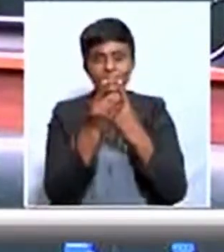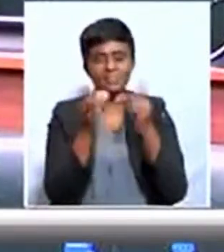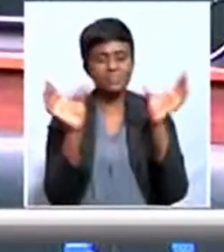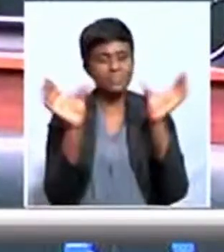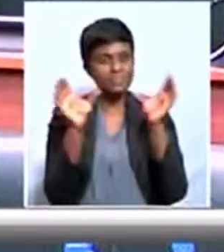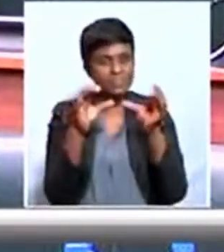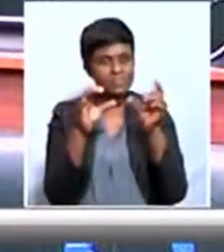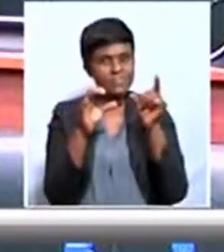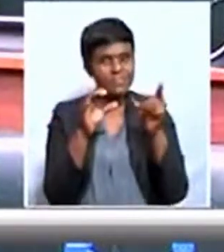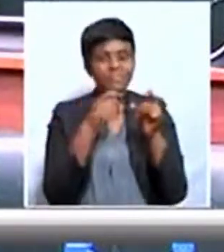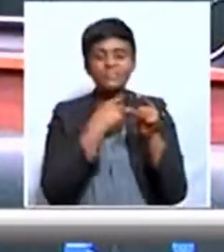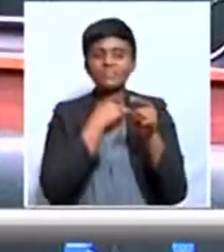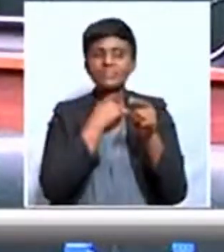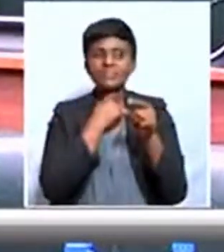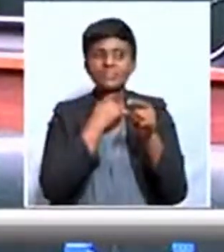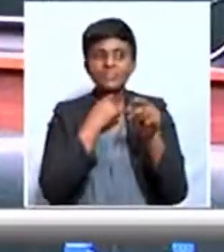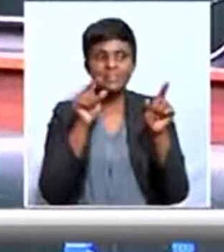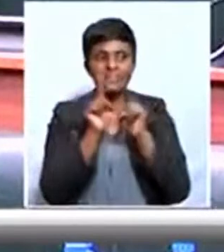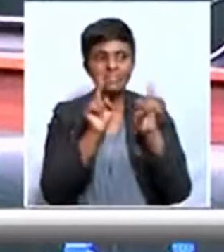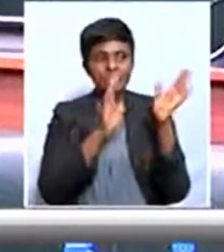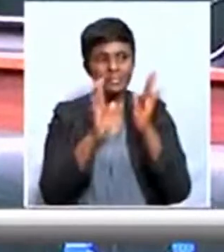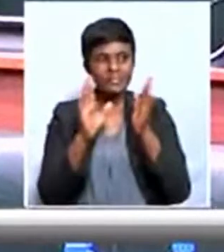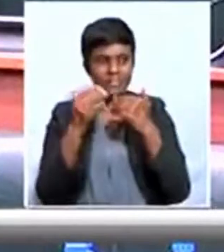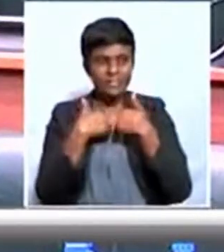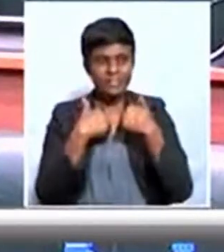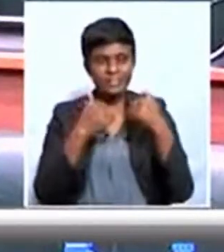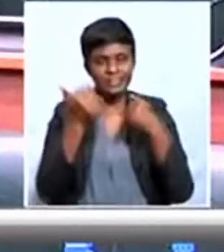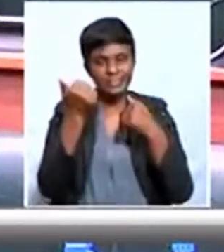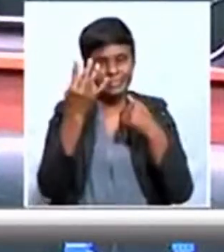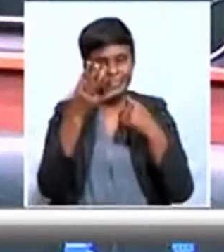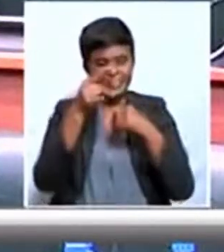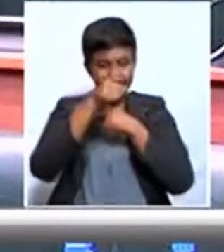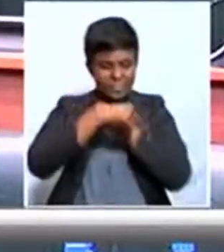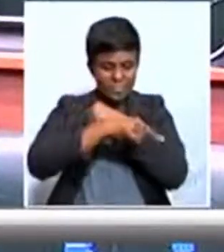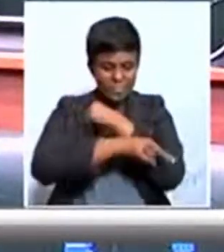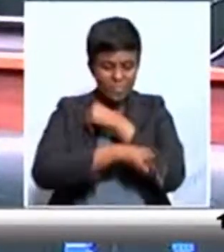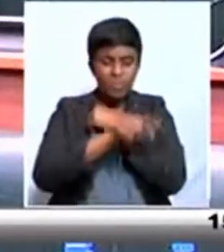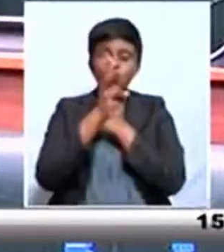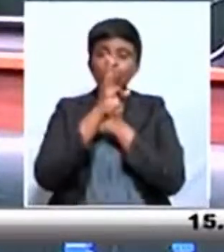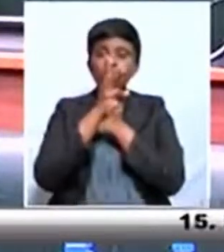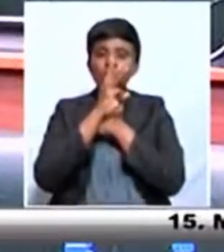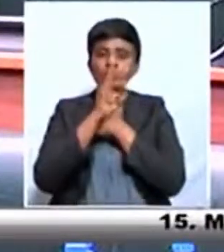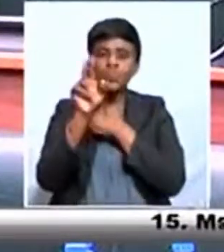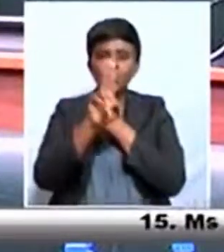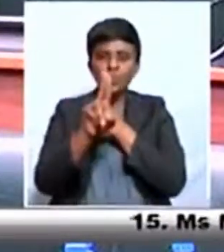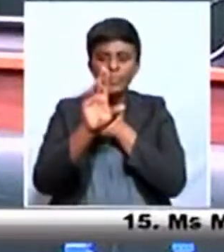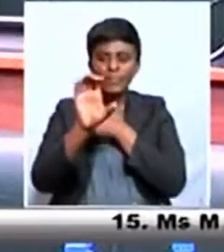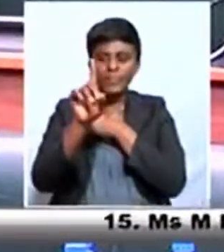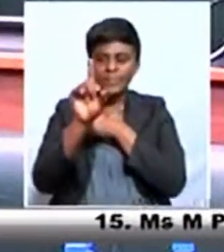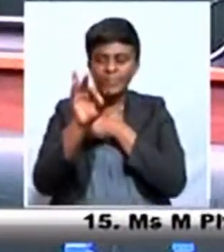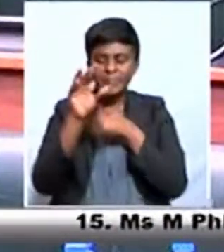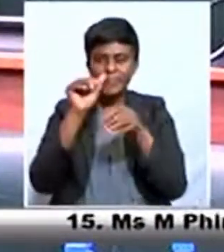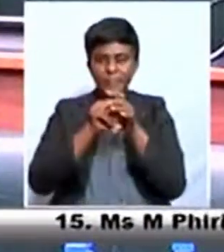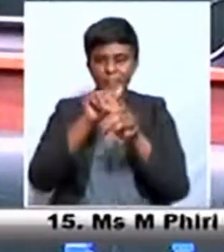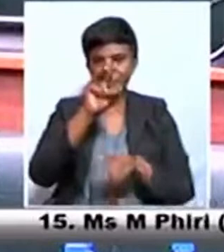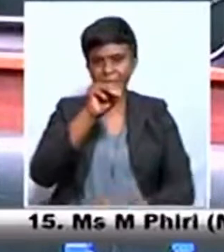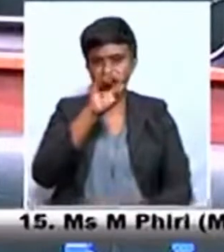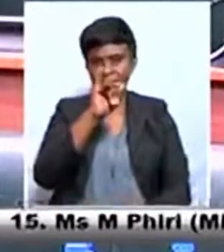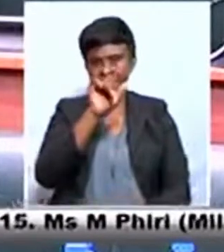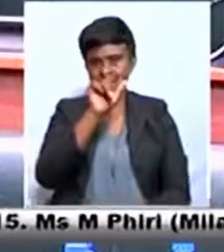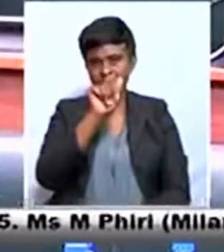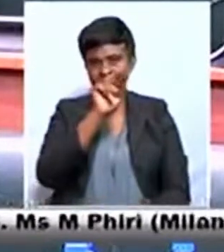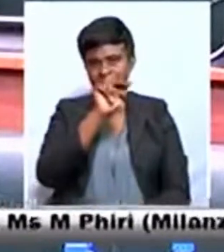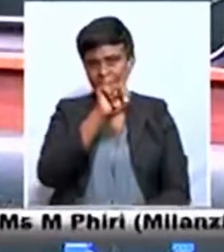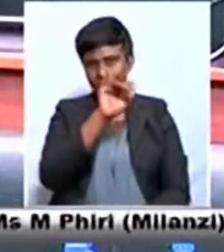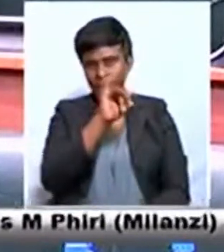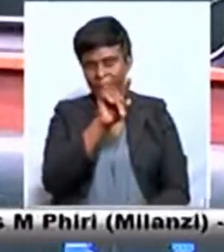Council has planned to sink 14 boreholes using CDF in Milanzi constituency. and these works will start in